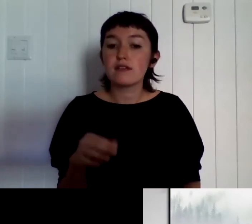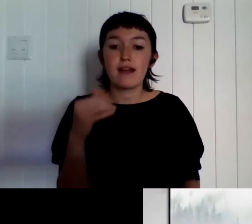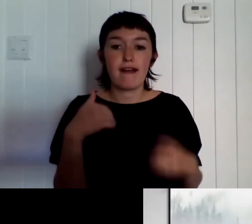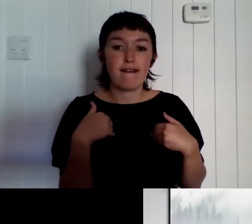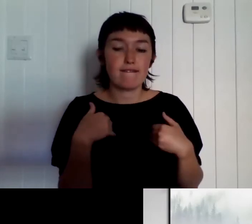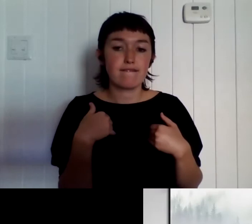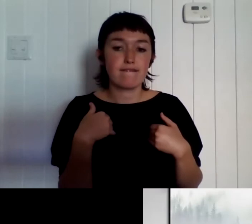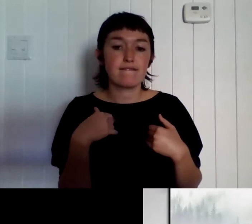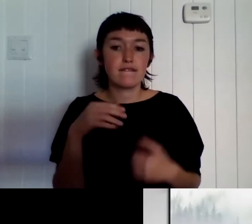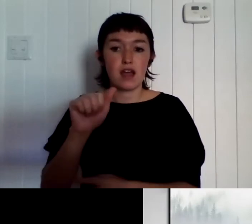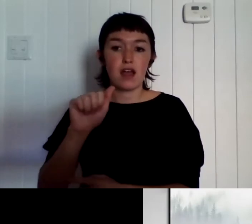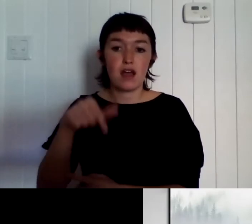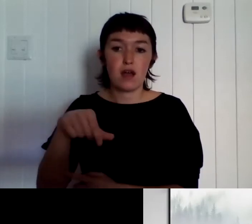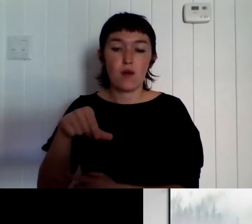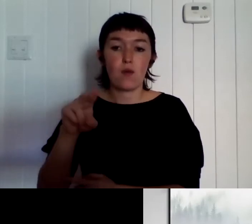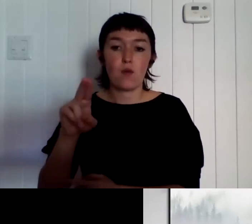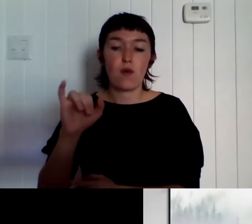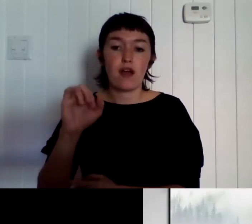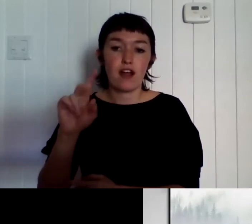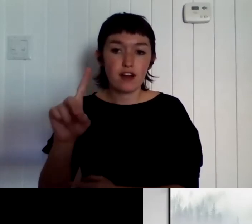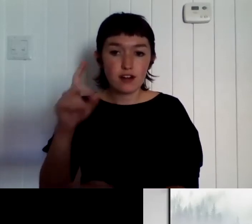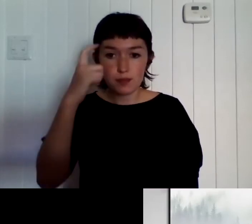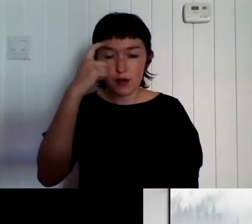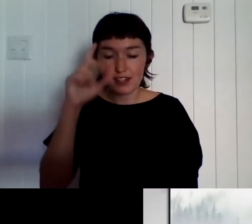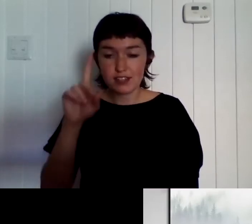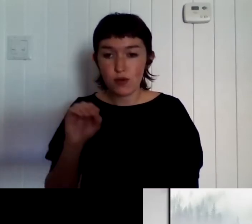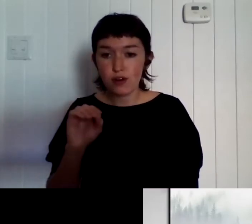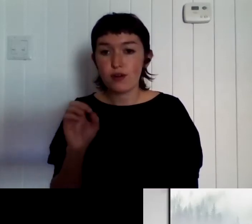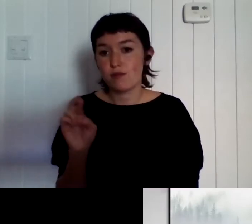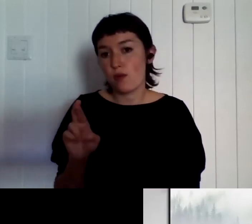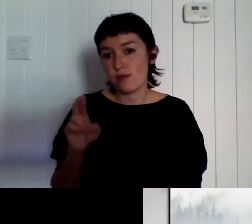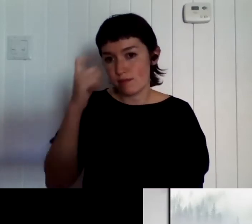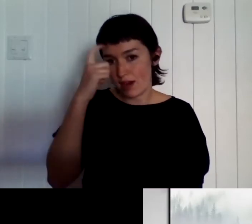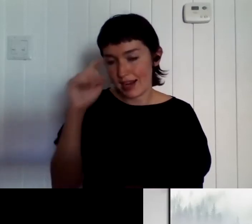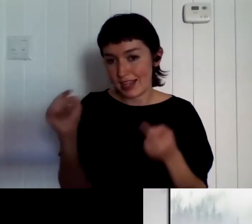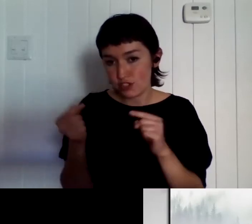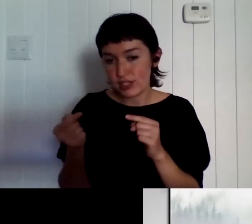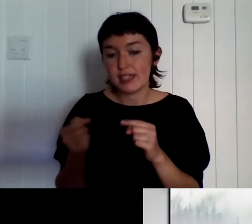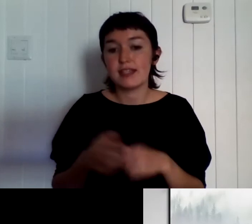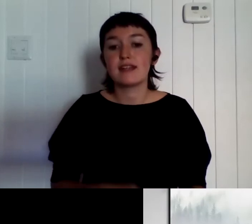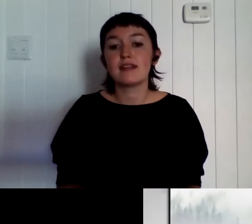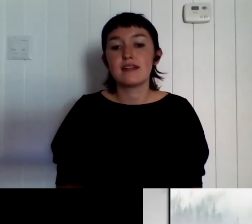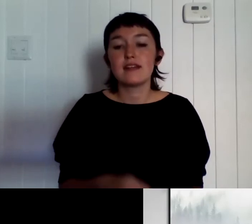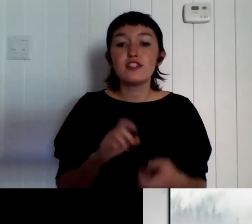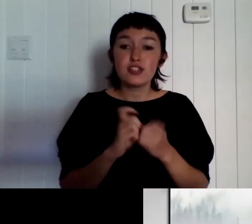brain disorder or brain injury, there are still changes that can occur after